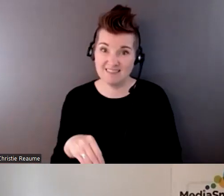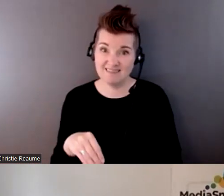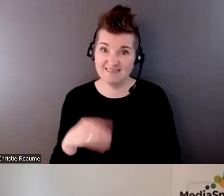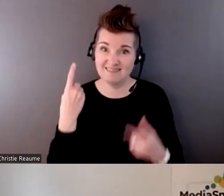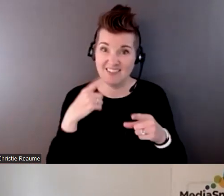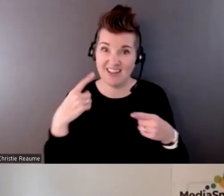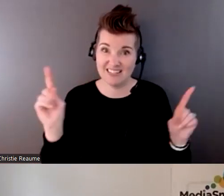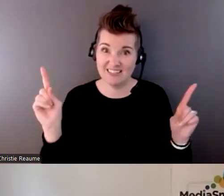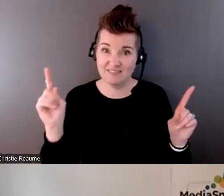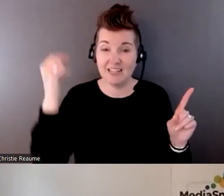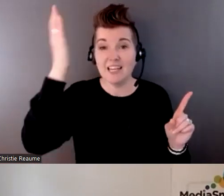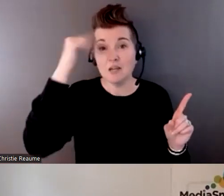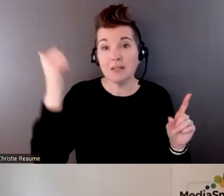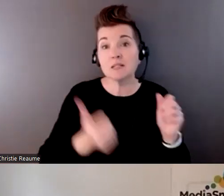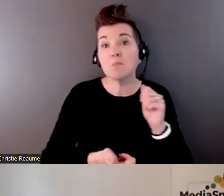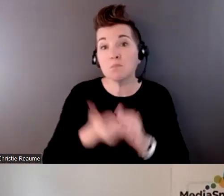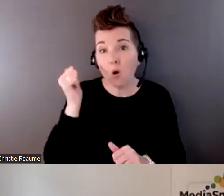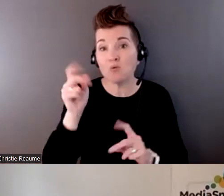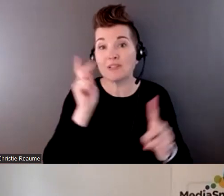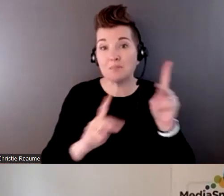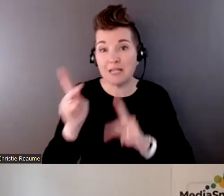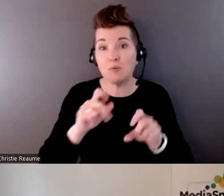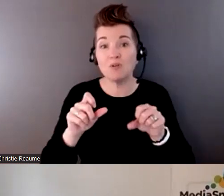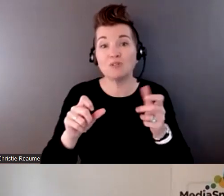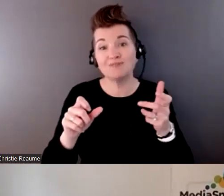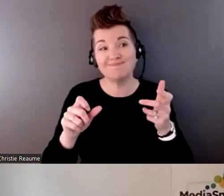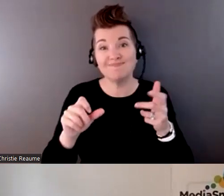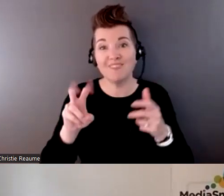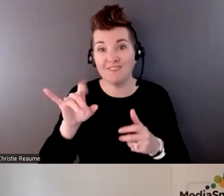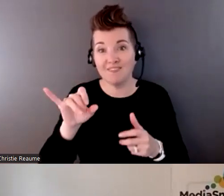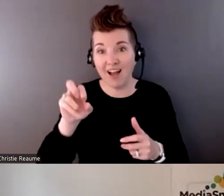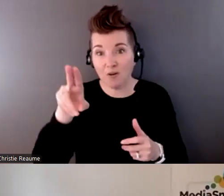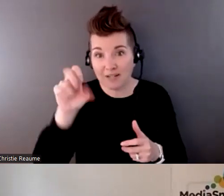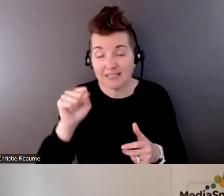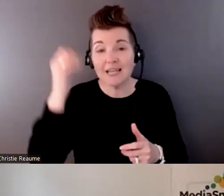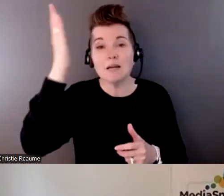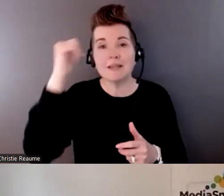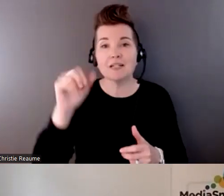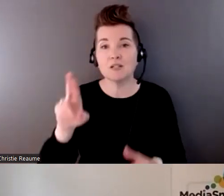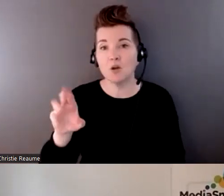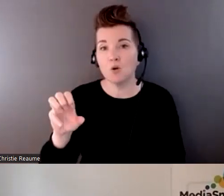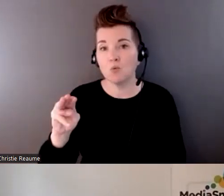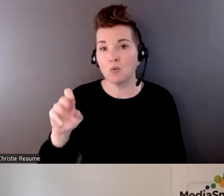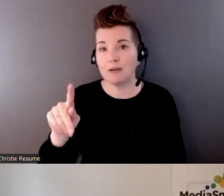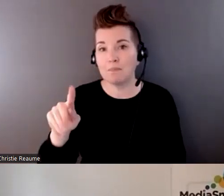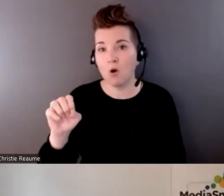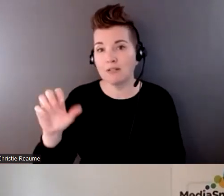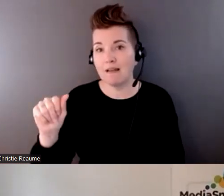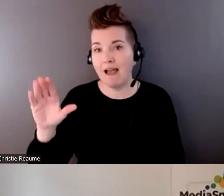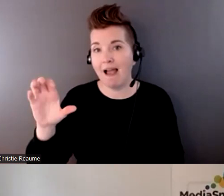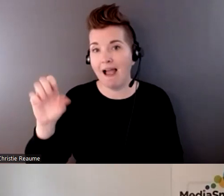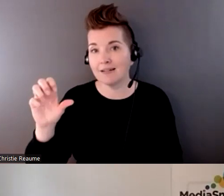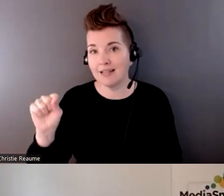of compromise are through internal methods like remote access Trojan where someone clicks on a link and then you know they're